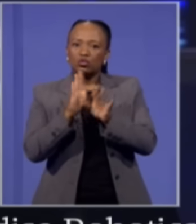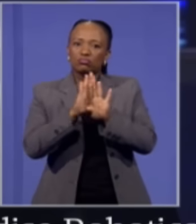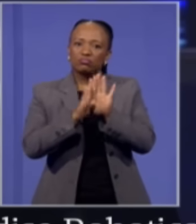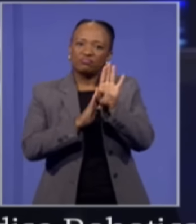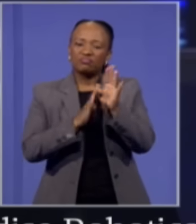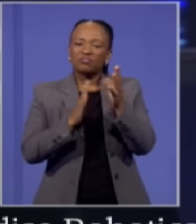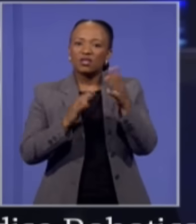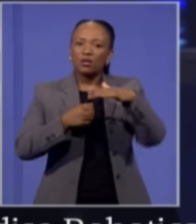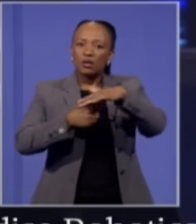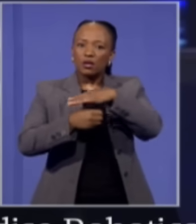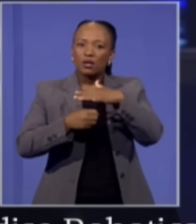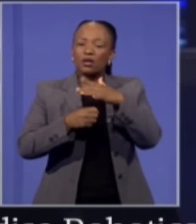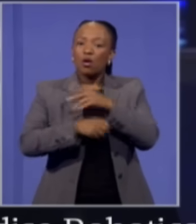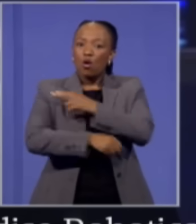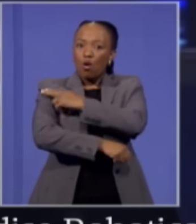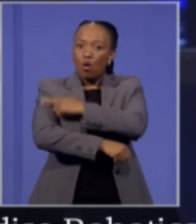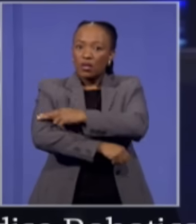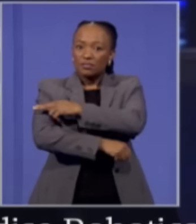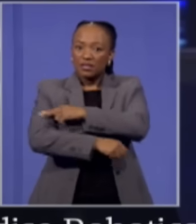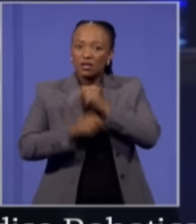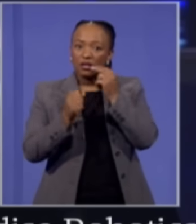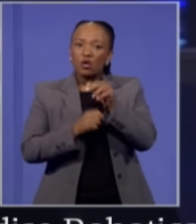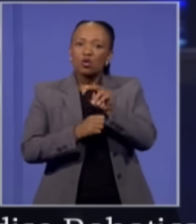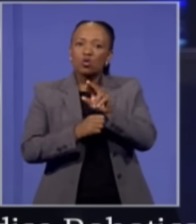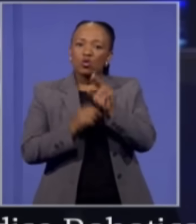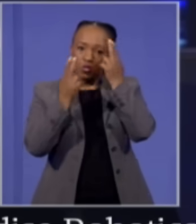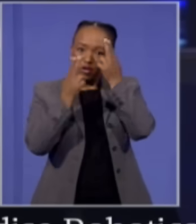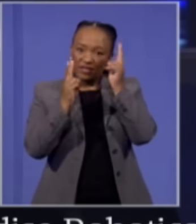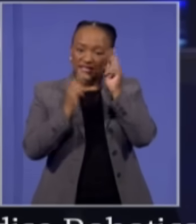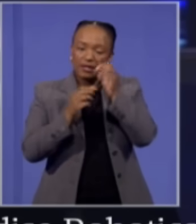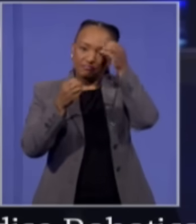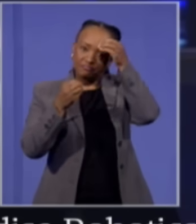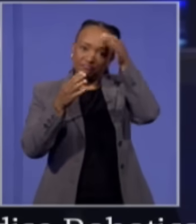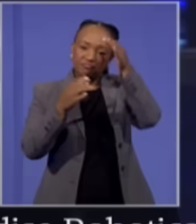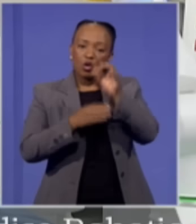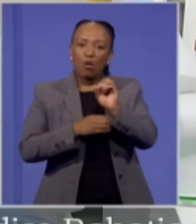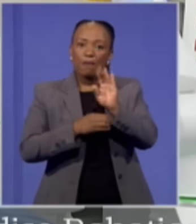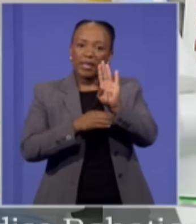di-operation sepetleleng sa Universitas Academic Bloemfontein.